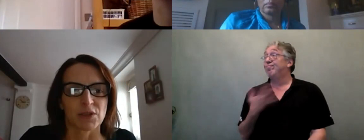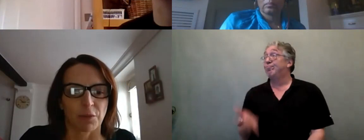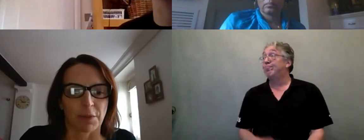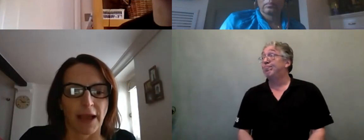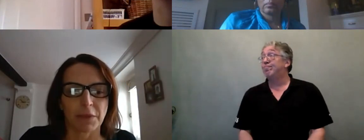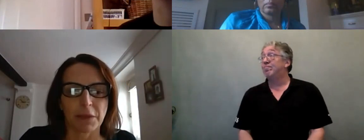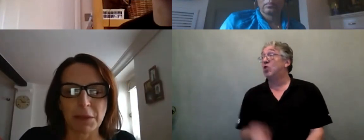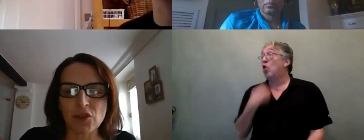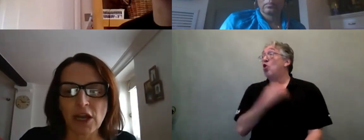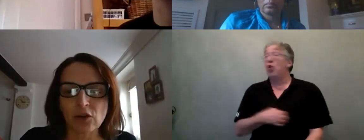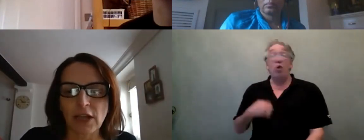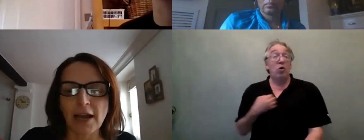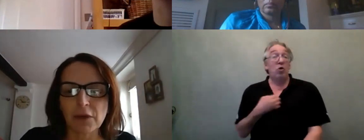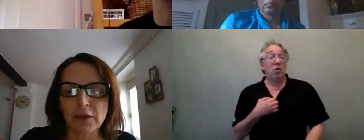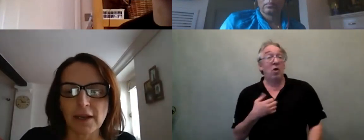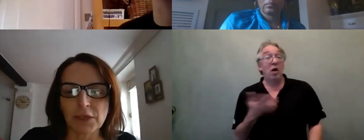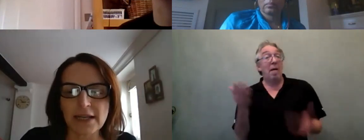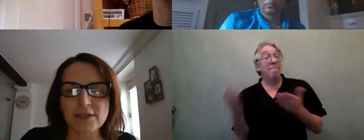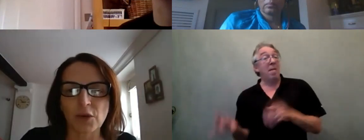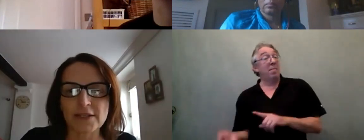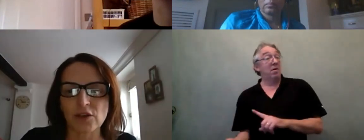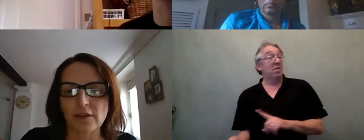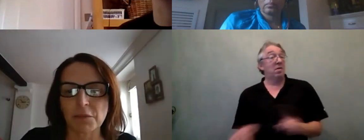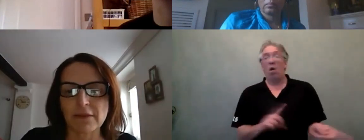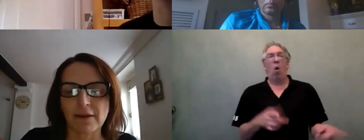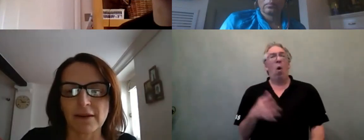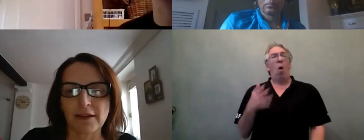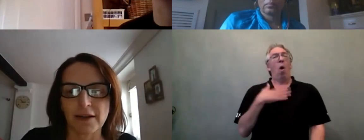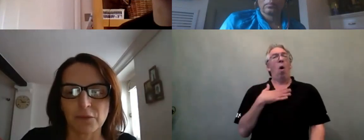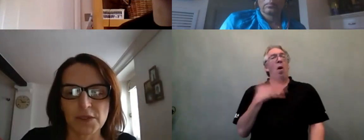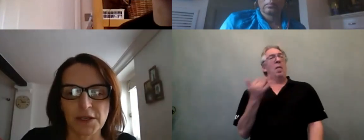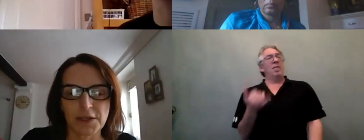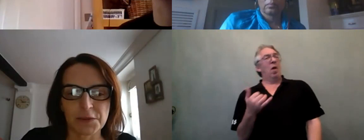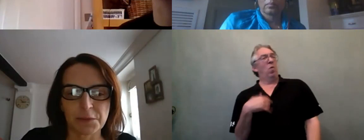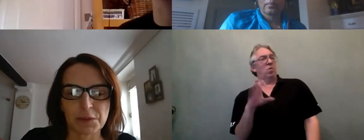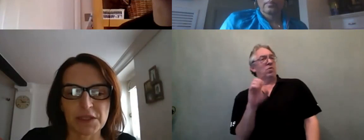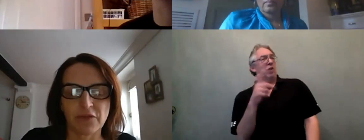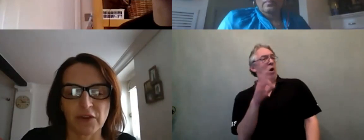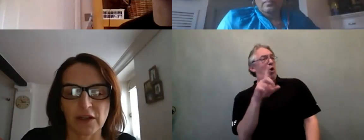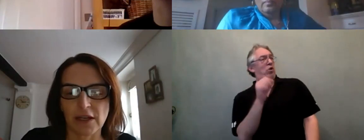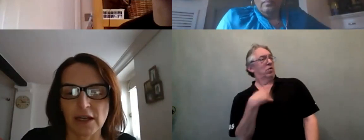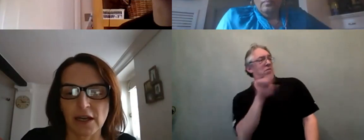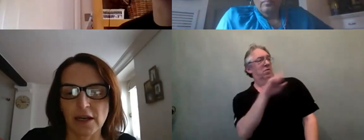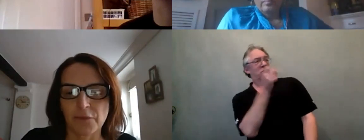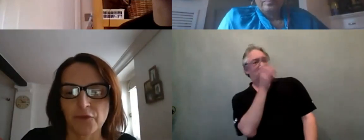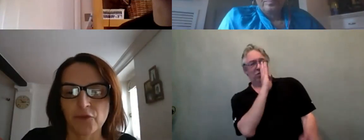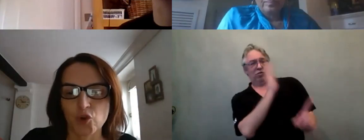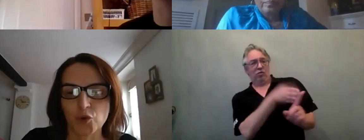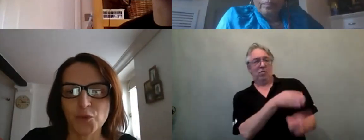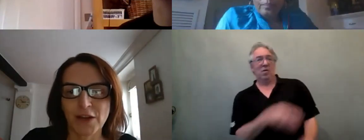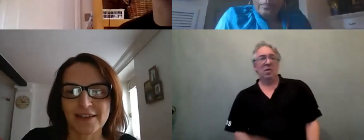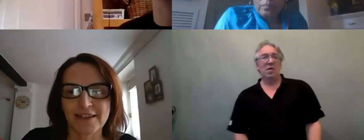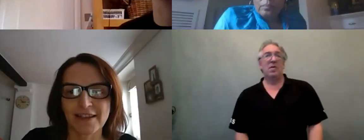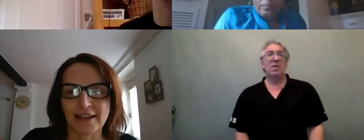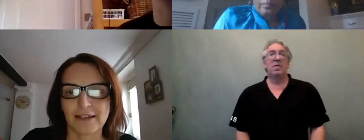I'm sorry about that. Maybe Charlotte, I will ask you a question in the meantime that was specifically for